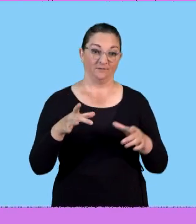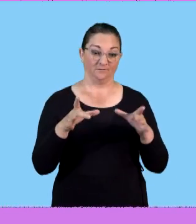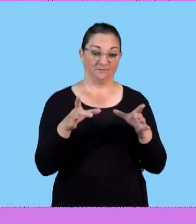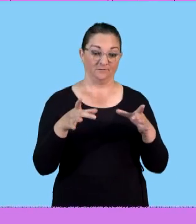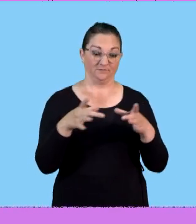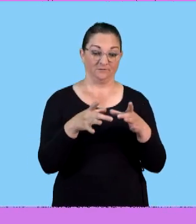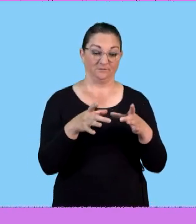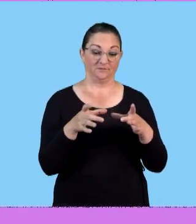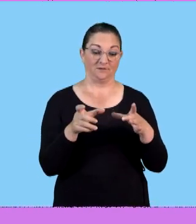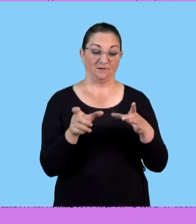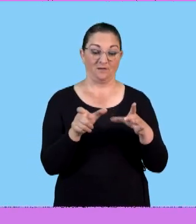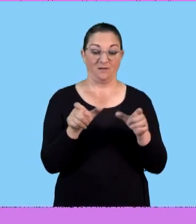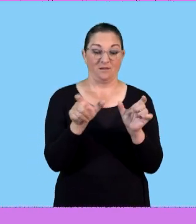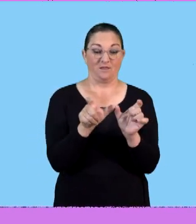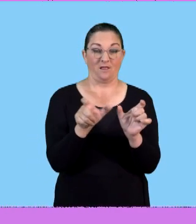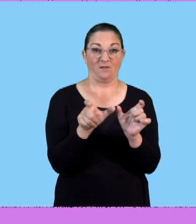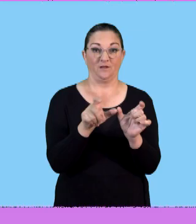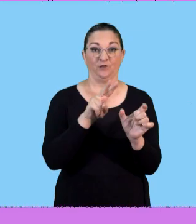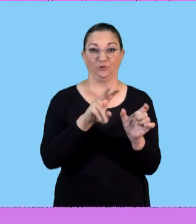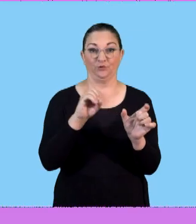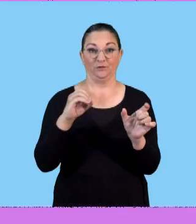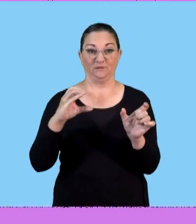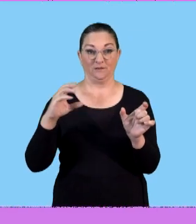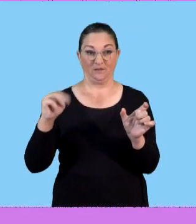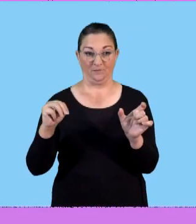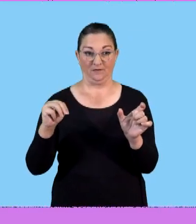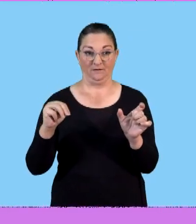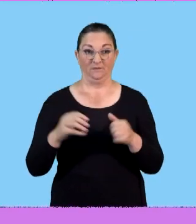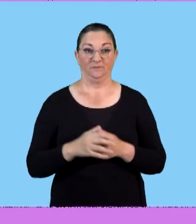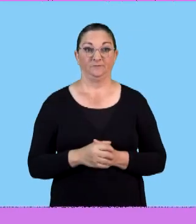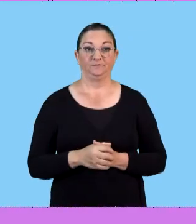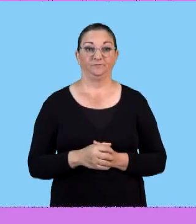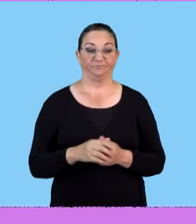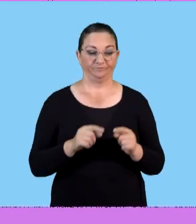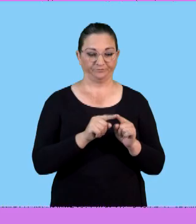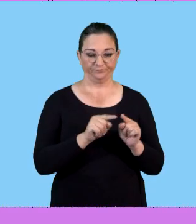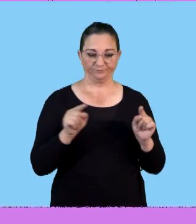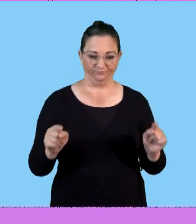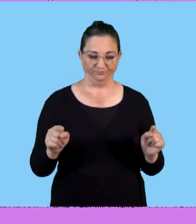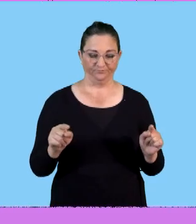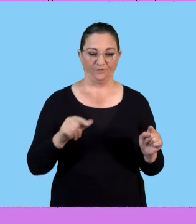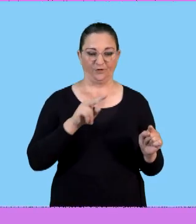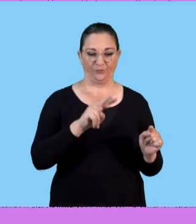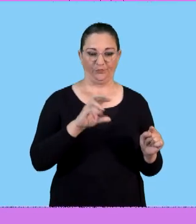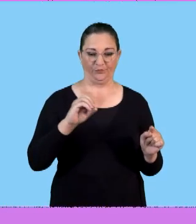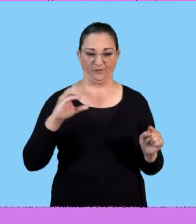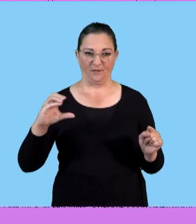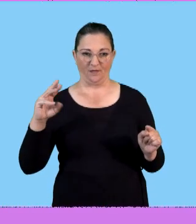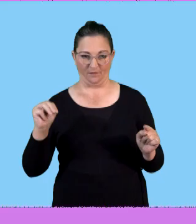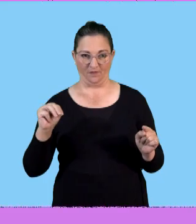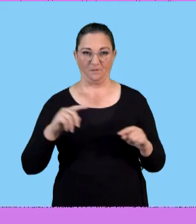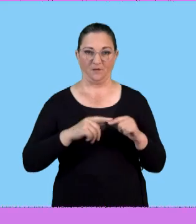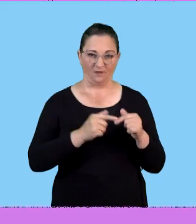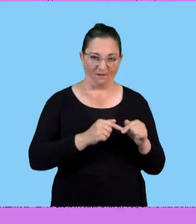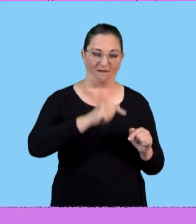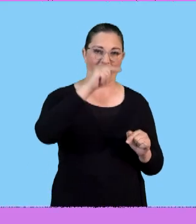200 centimeters. So meaning this is your diameter, right? This is 200 centimeters, and then we know this